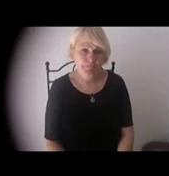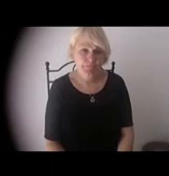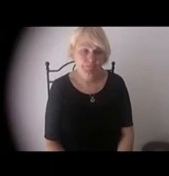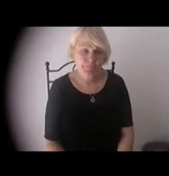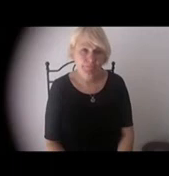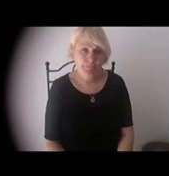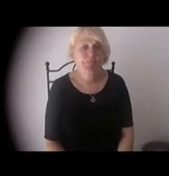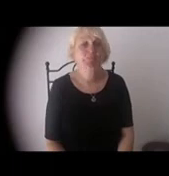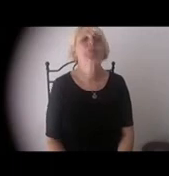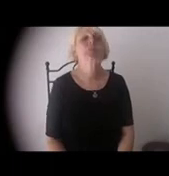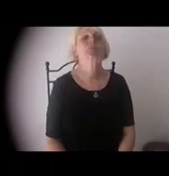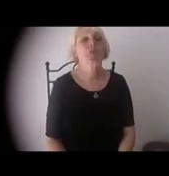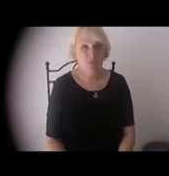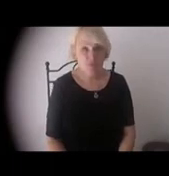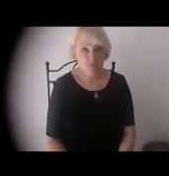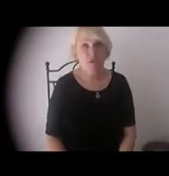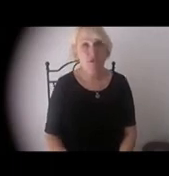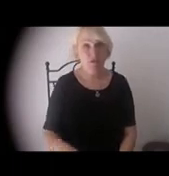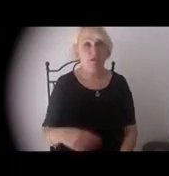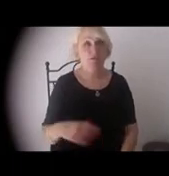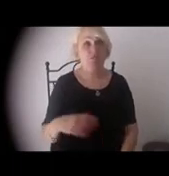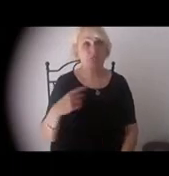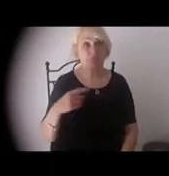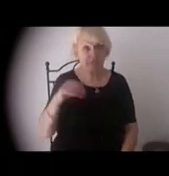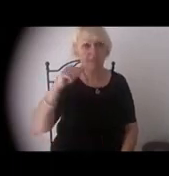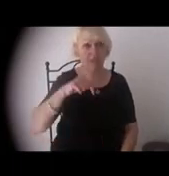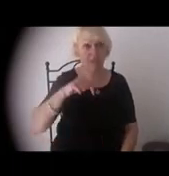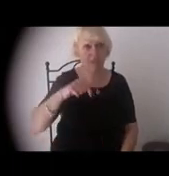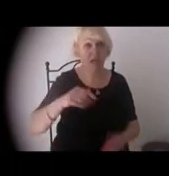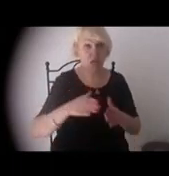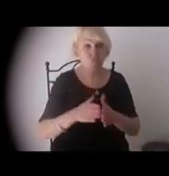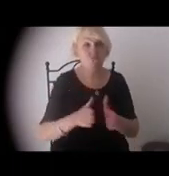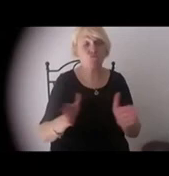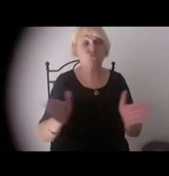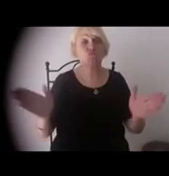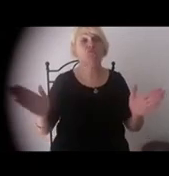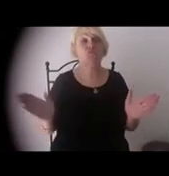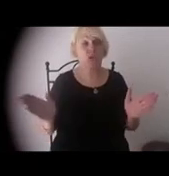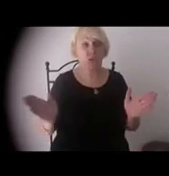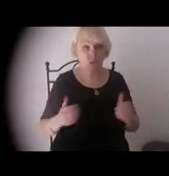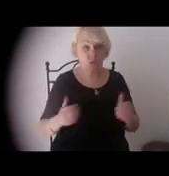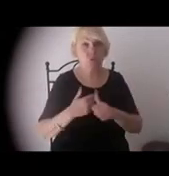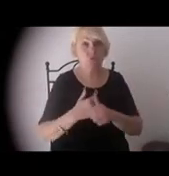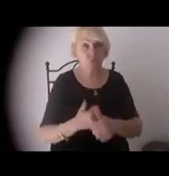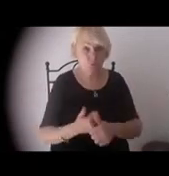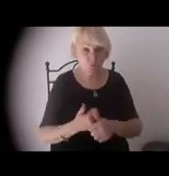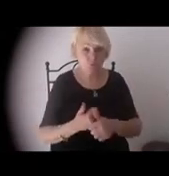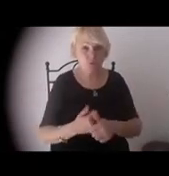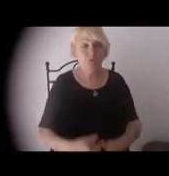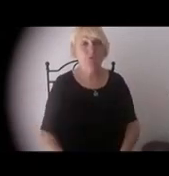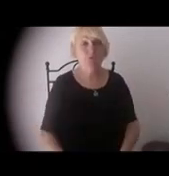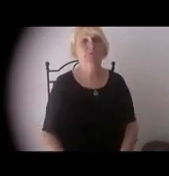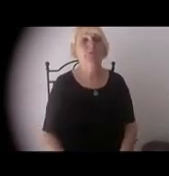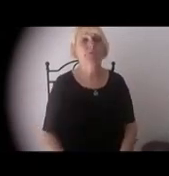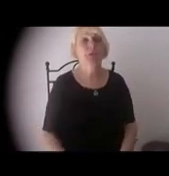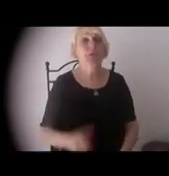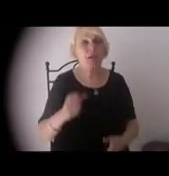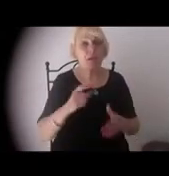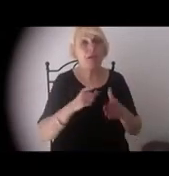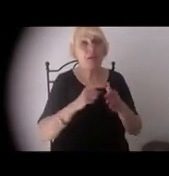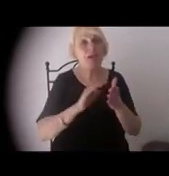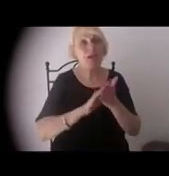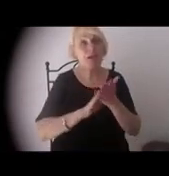support options available, of which CAMS is one part, but there are also other services in the borough